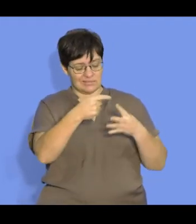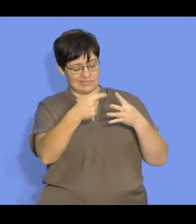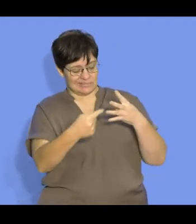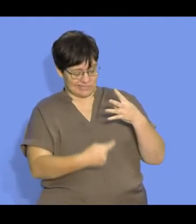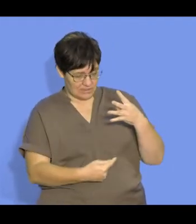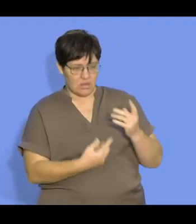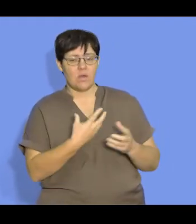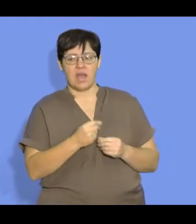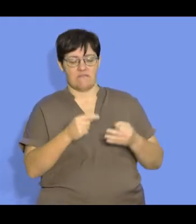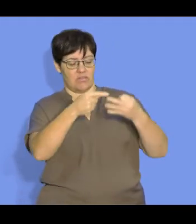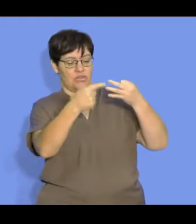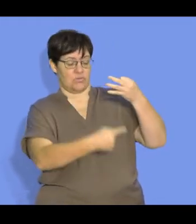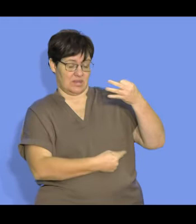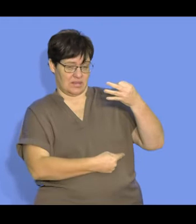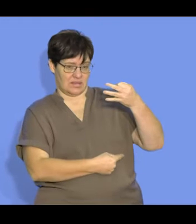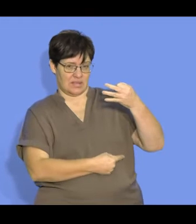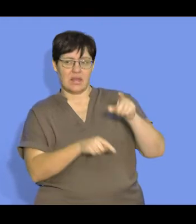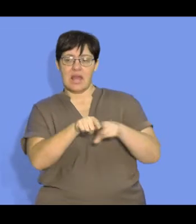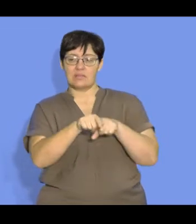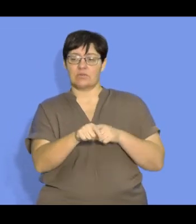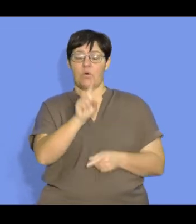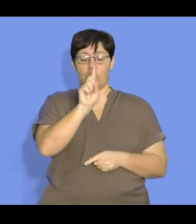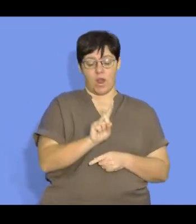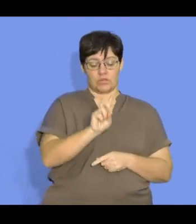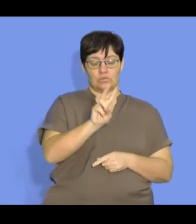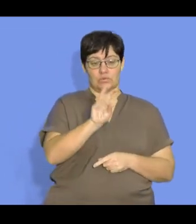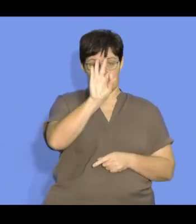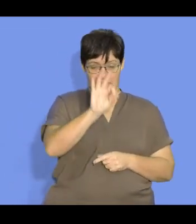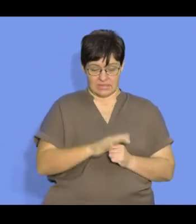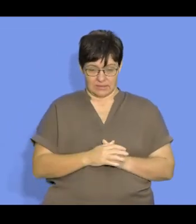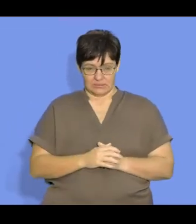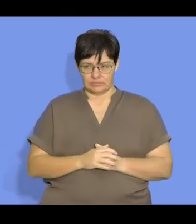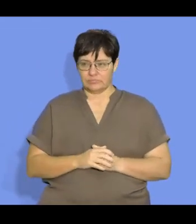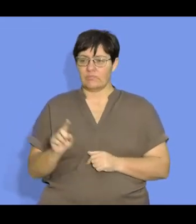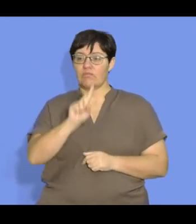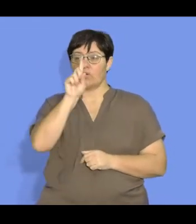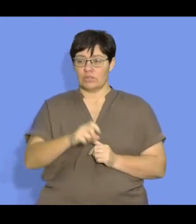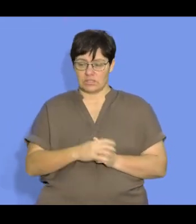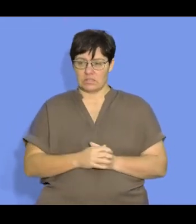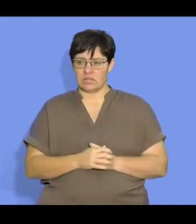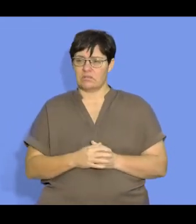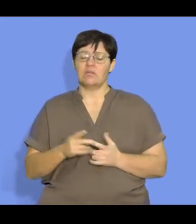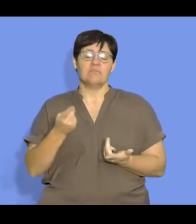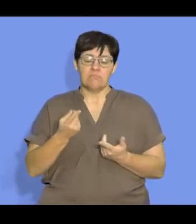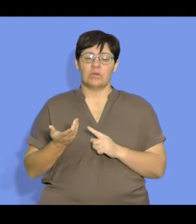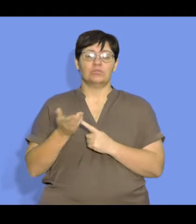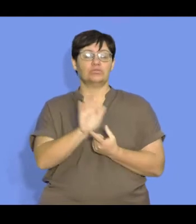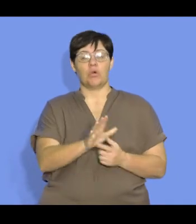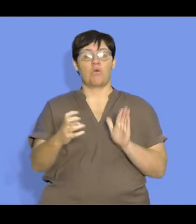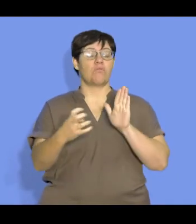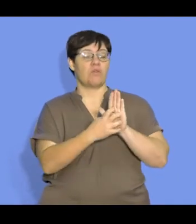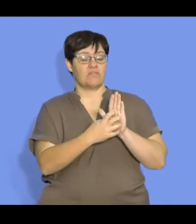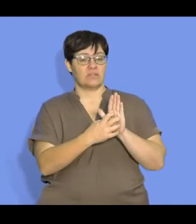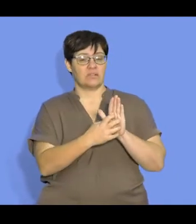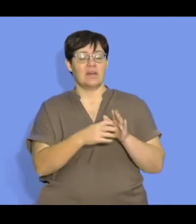syringe. When we look at the questions in front of us, we have three curves, experiment 1, 2, and 3. And now for